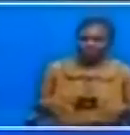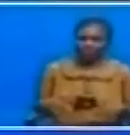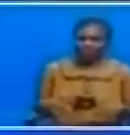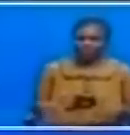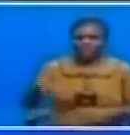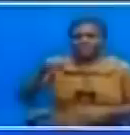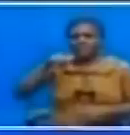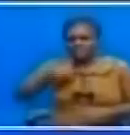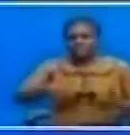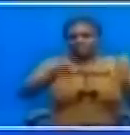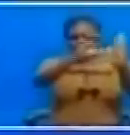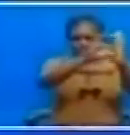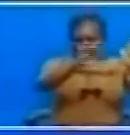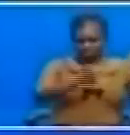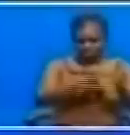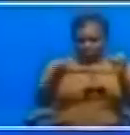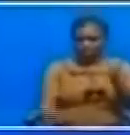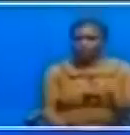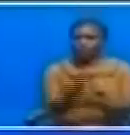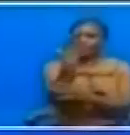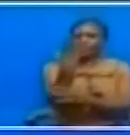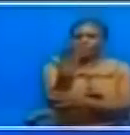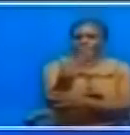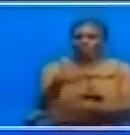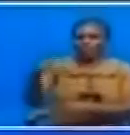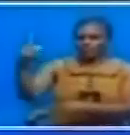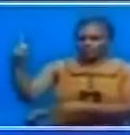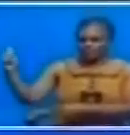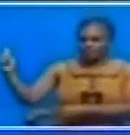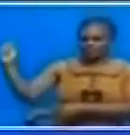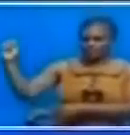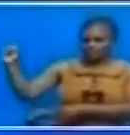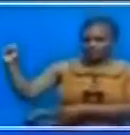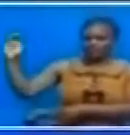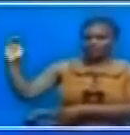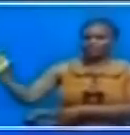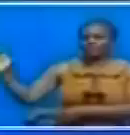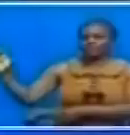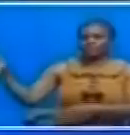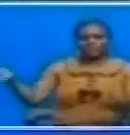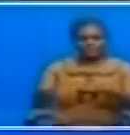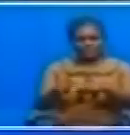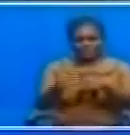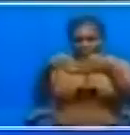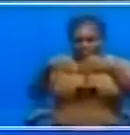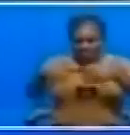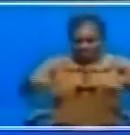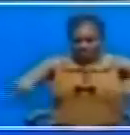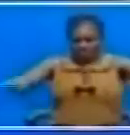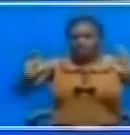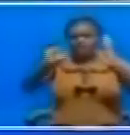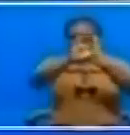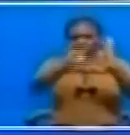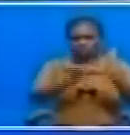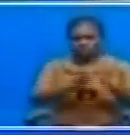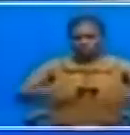the new constitution also set up the Teacher Service Commission as an independent